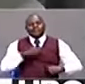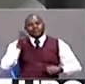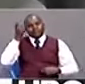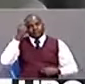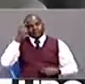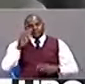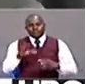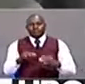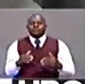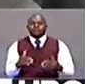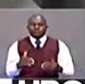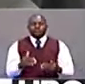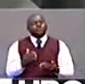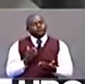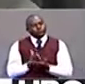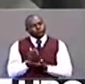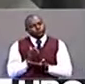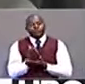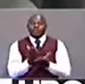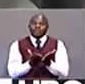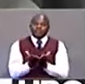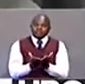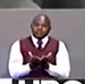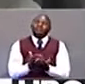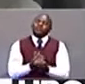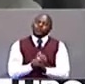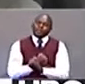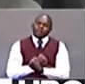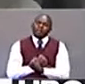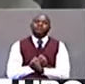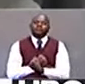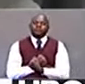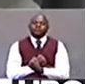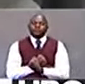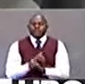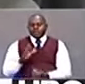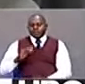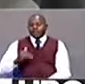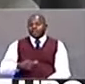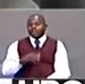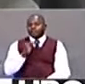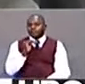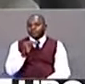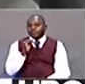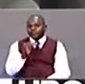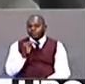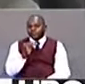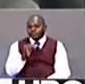of the dedicated service with passion. Madam Speaker,